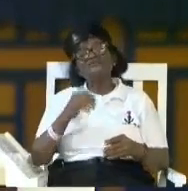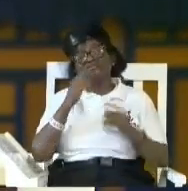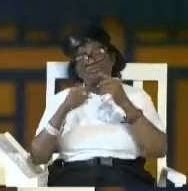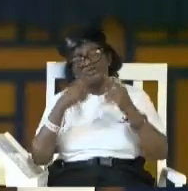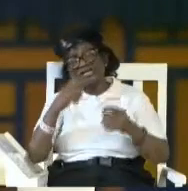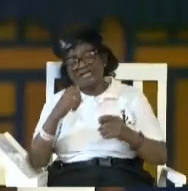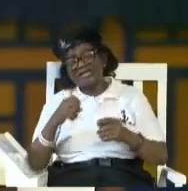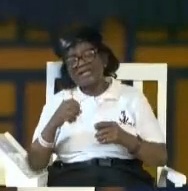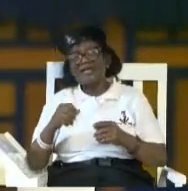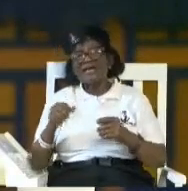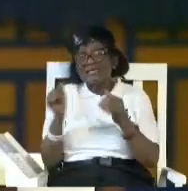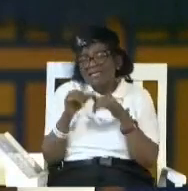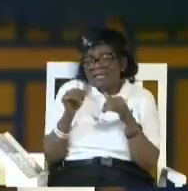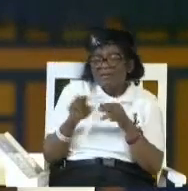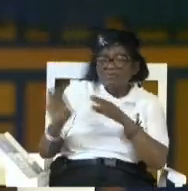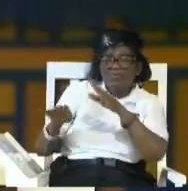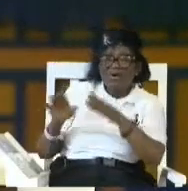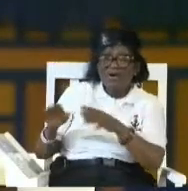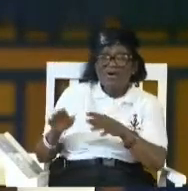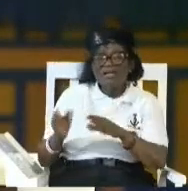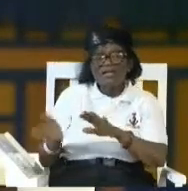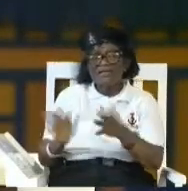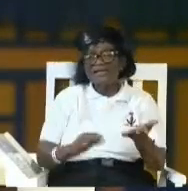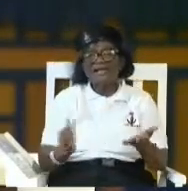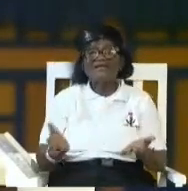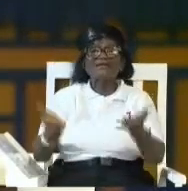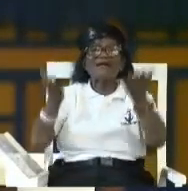dead rise.